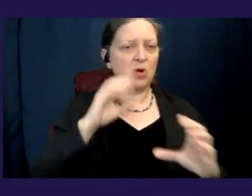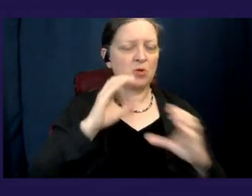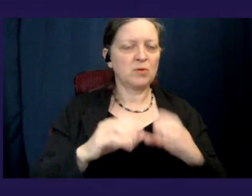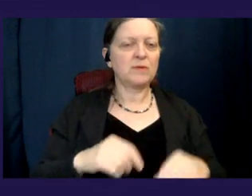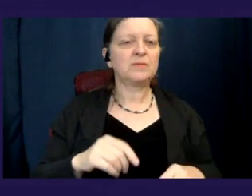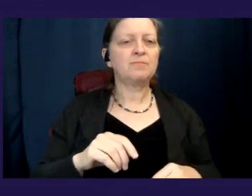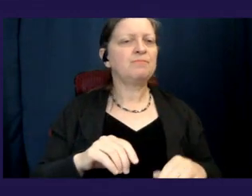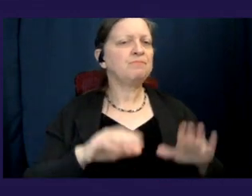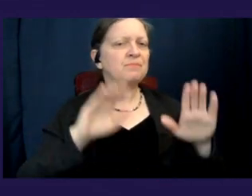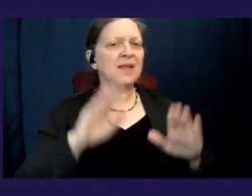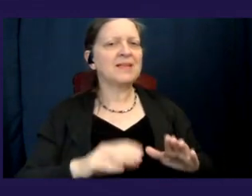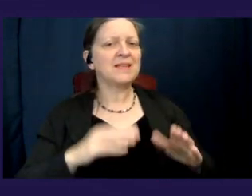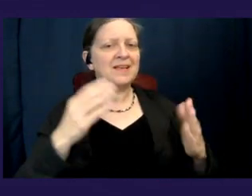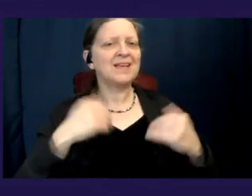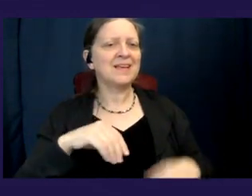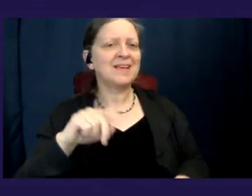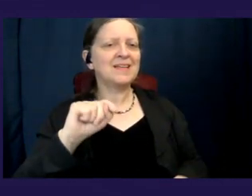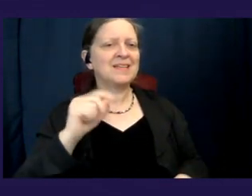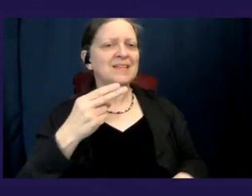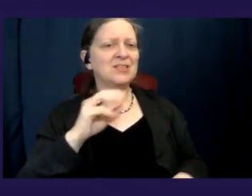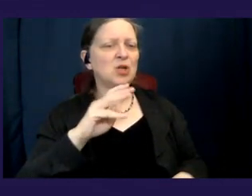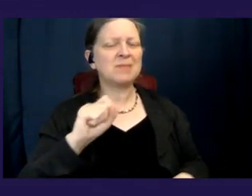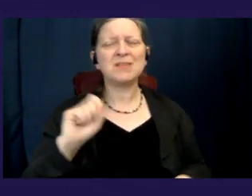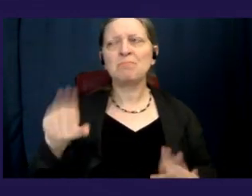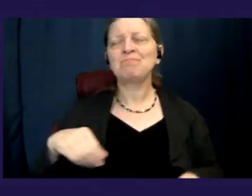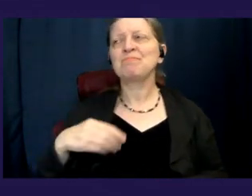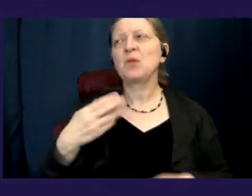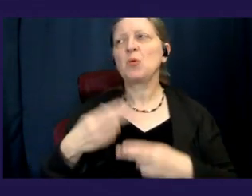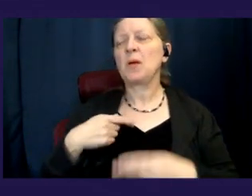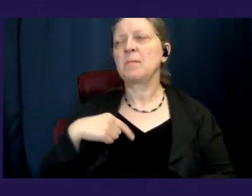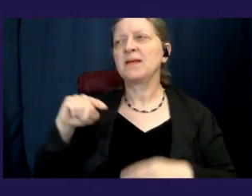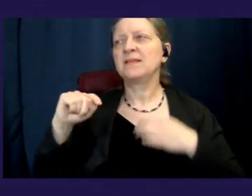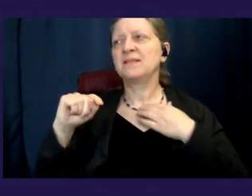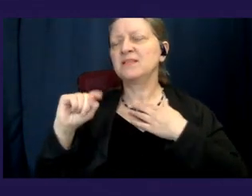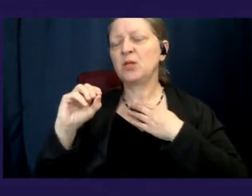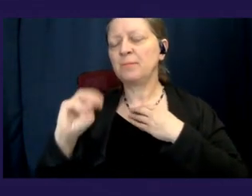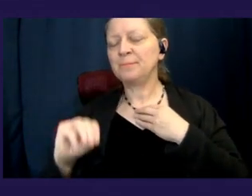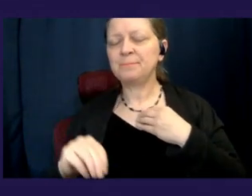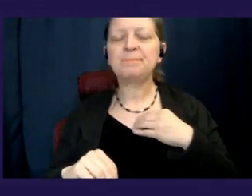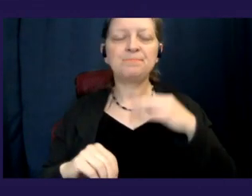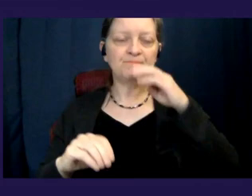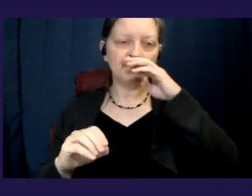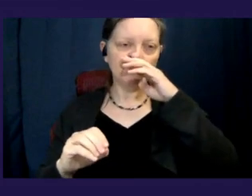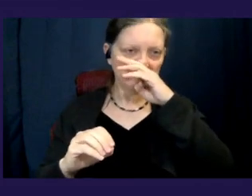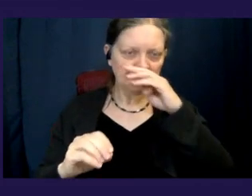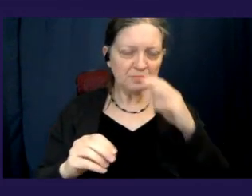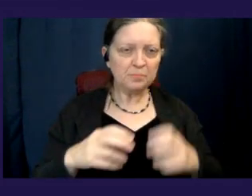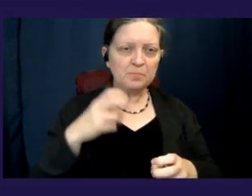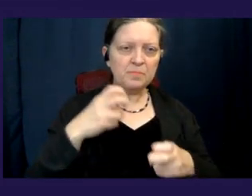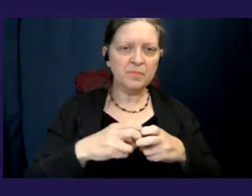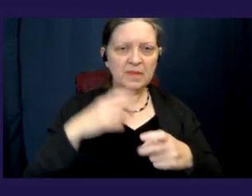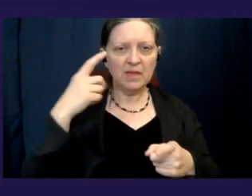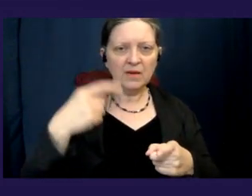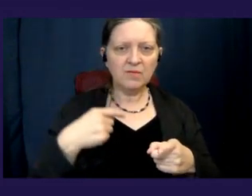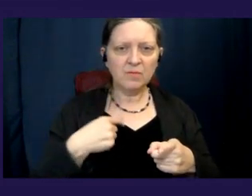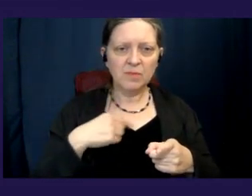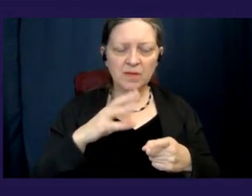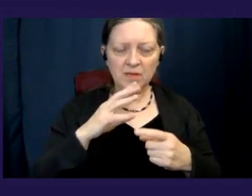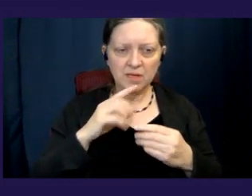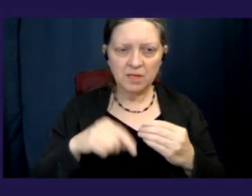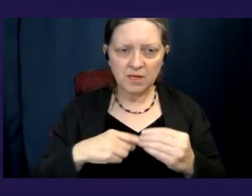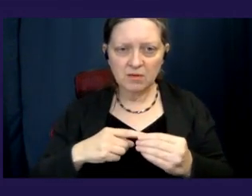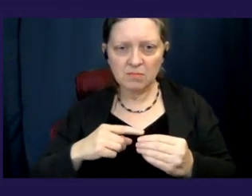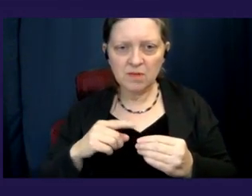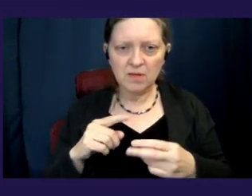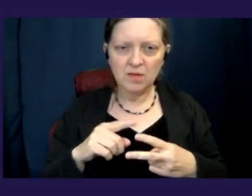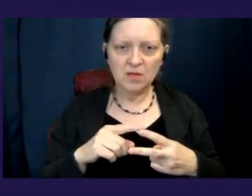You can call me Tom. Tom. So it is hard for me to talk Kate, man, that both of them hit